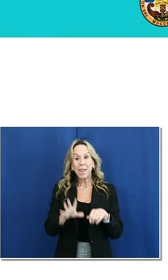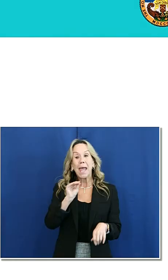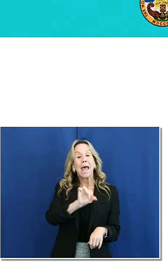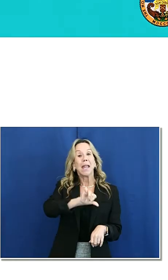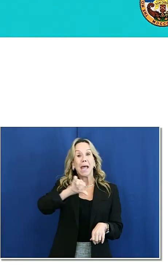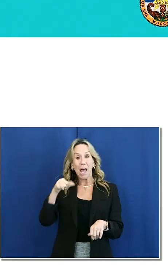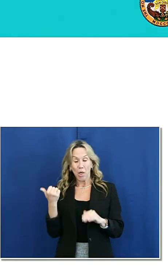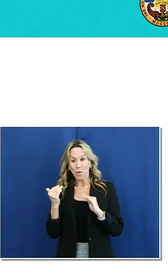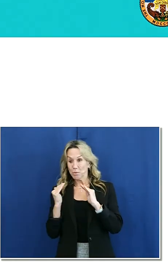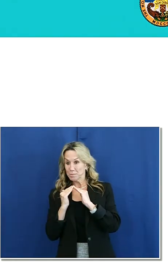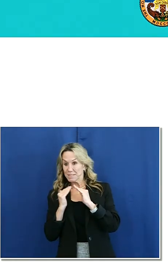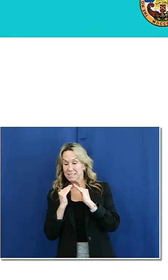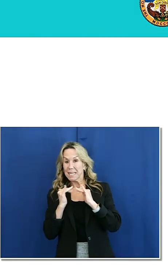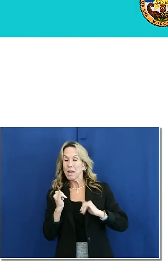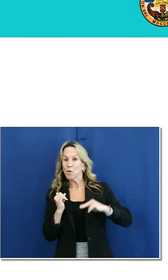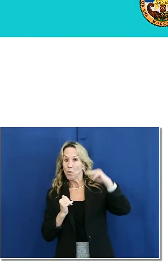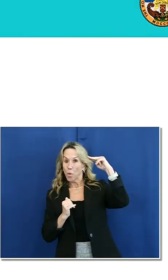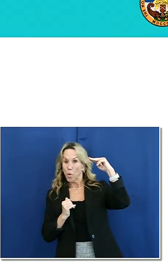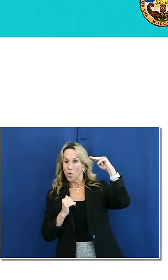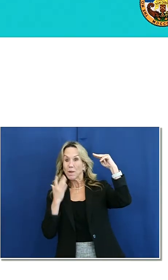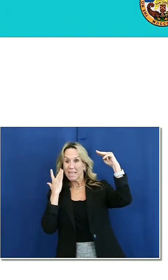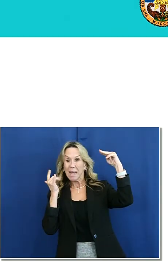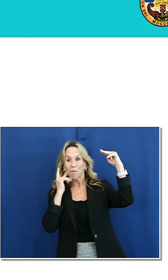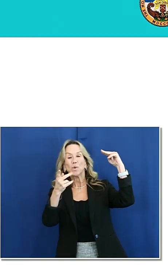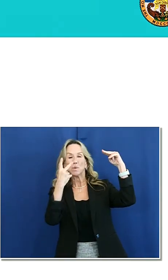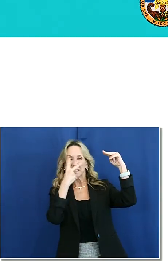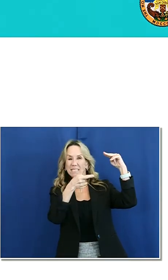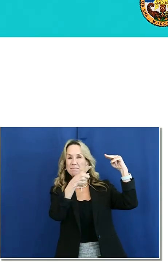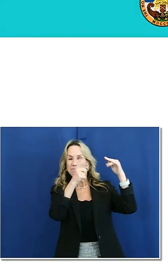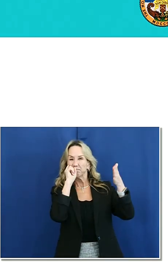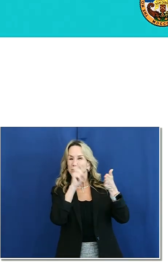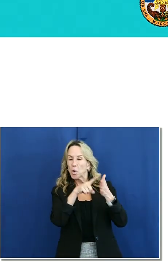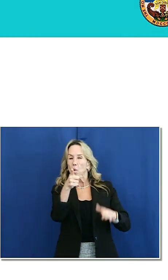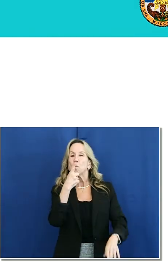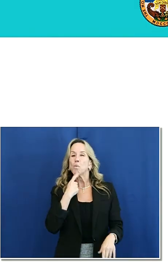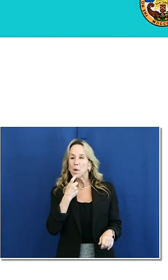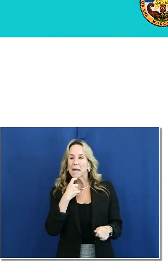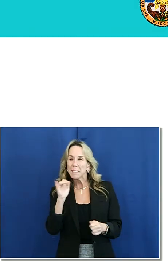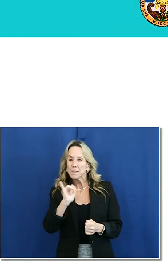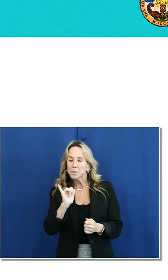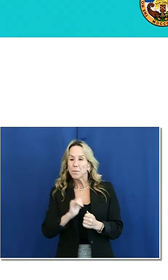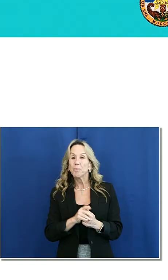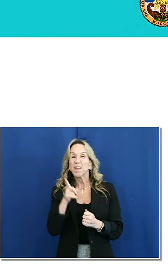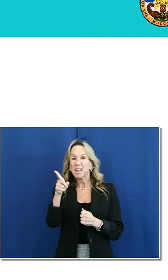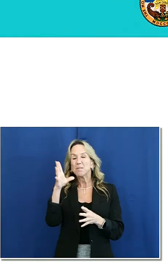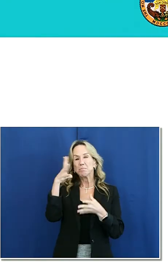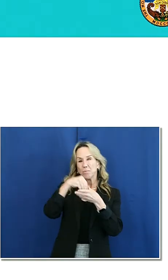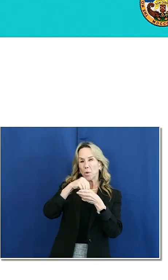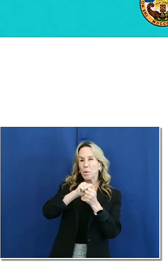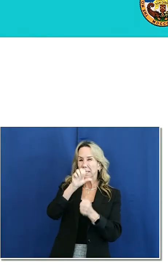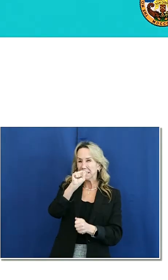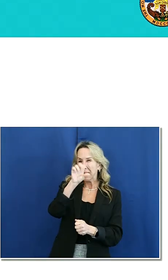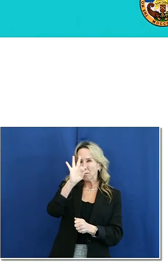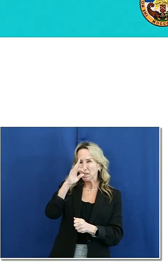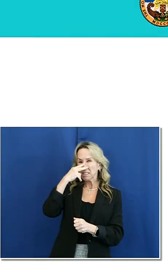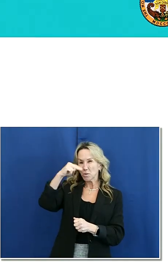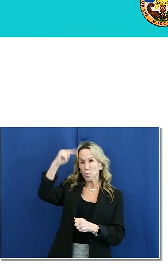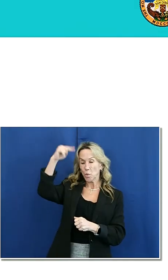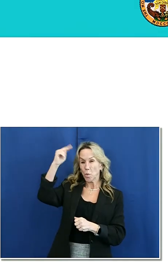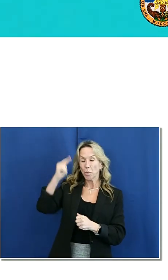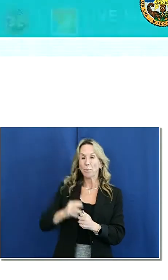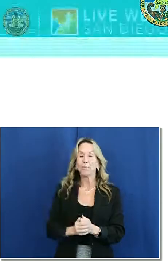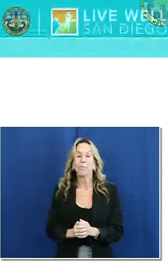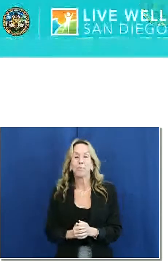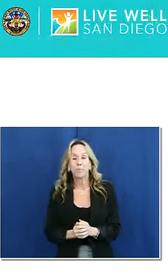urban counties are in Northern California that are also in the red, and this includes San Francisco. Now in this next